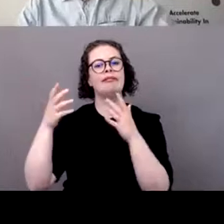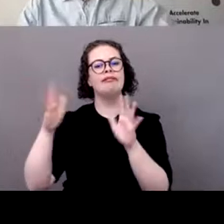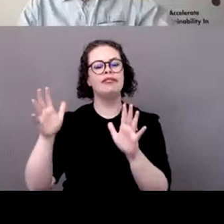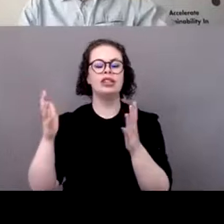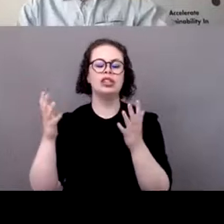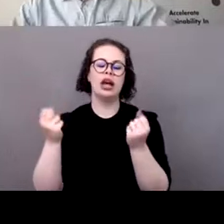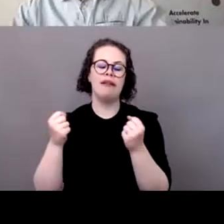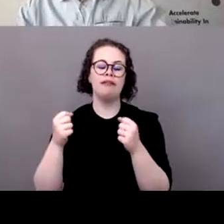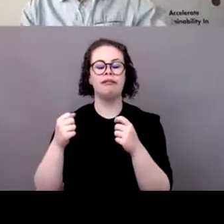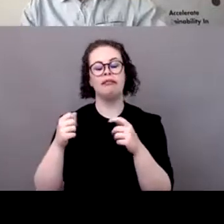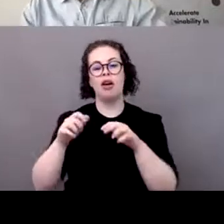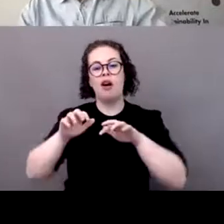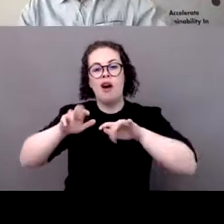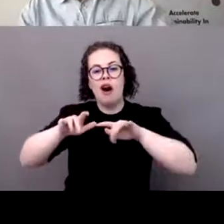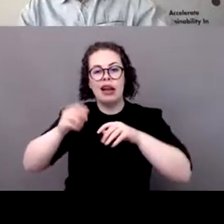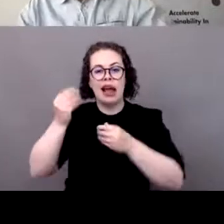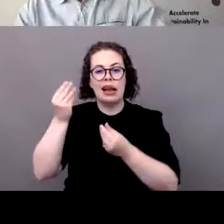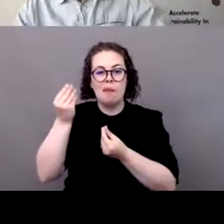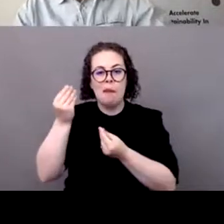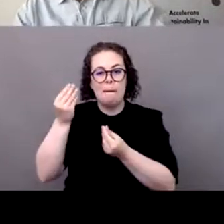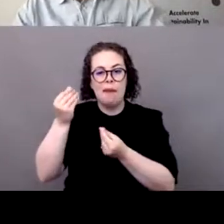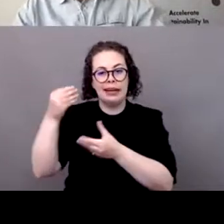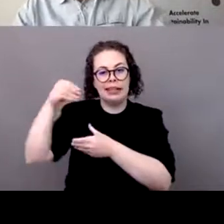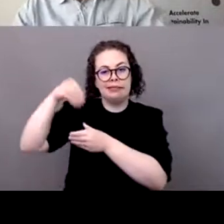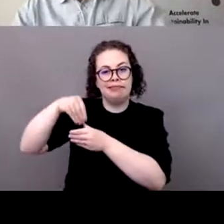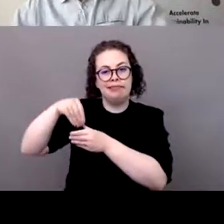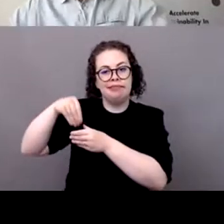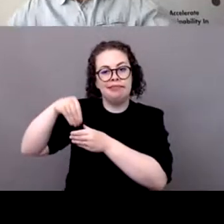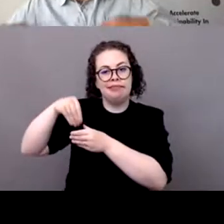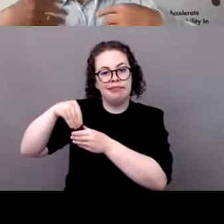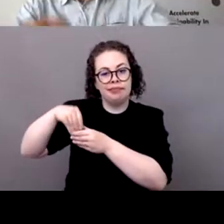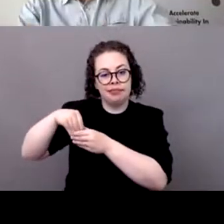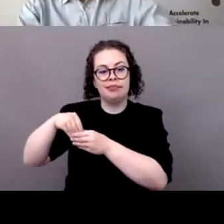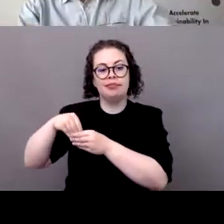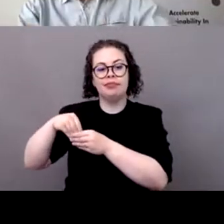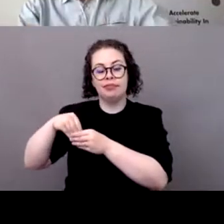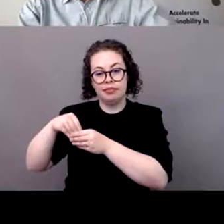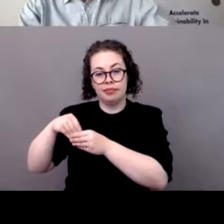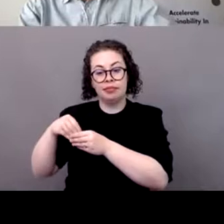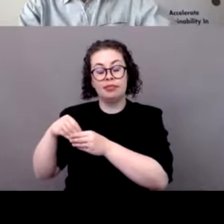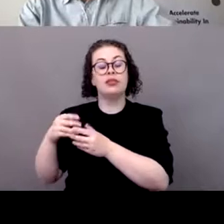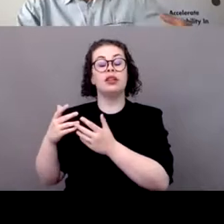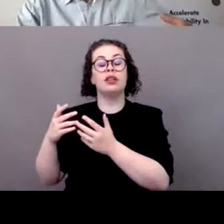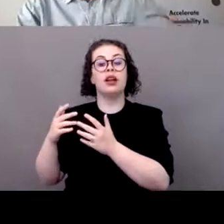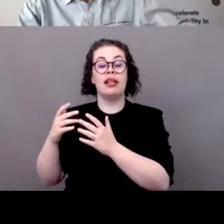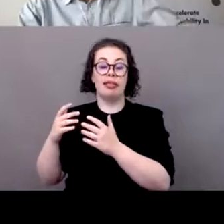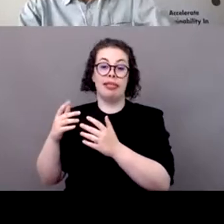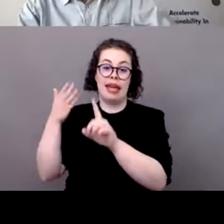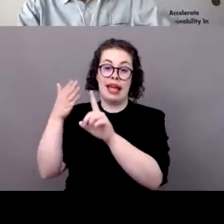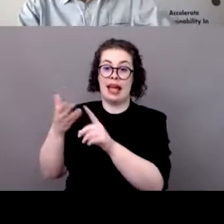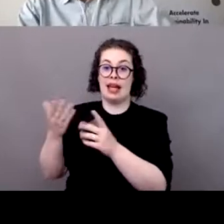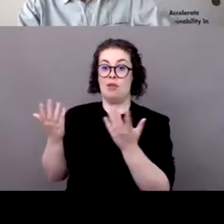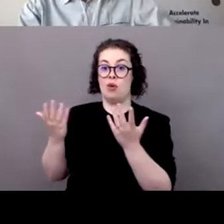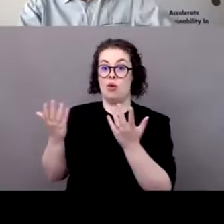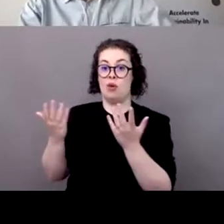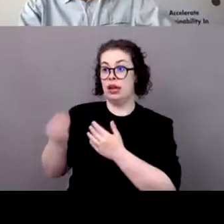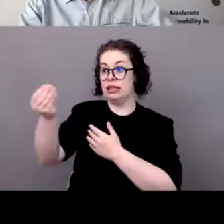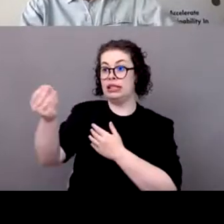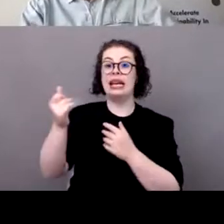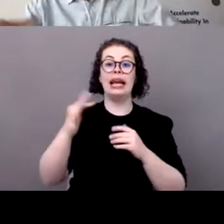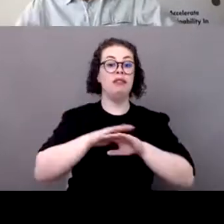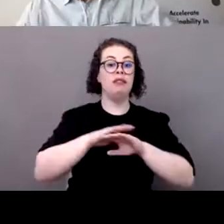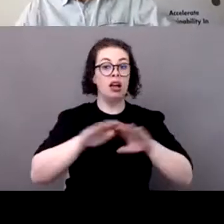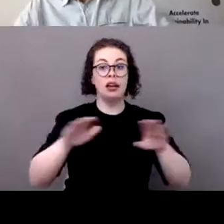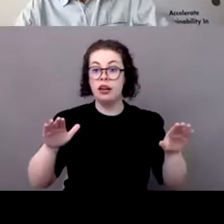basically promote environmental positive behavior, so that people really get something back for the fact that they come by public transport to a